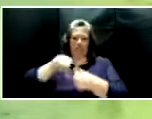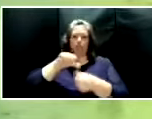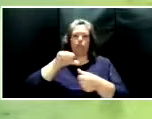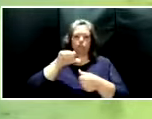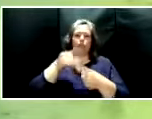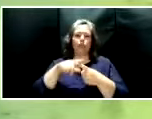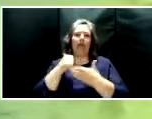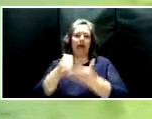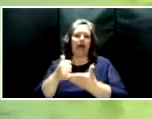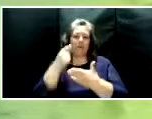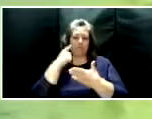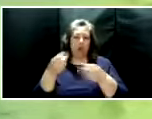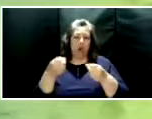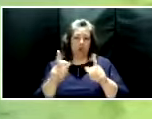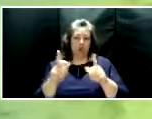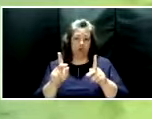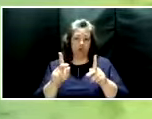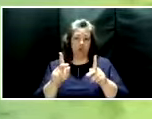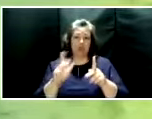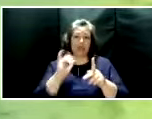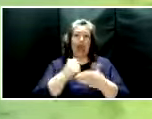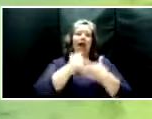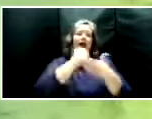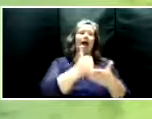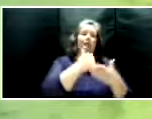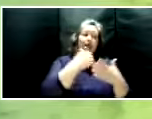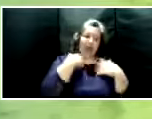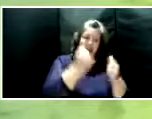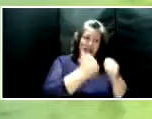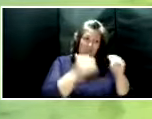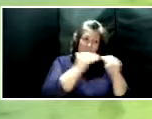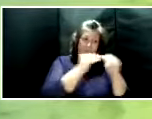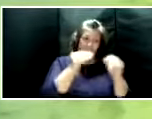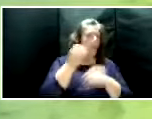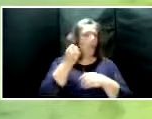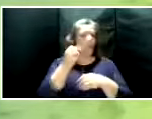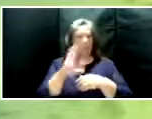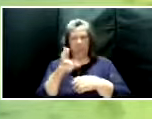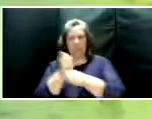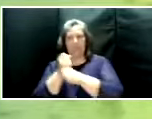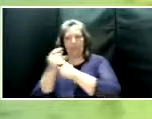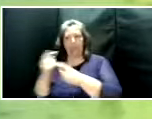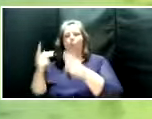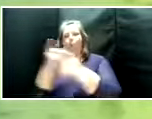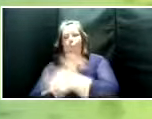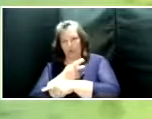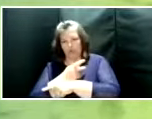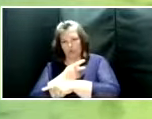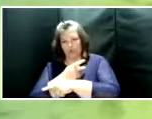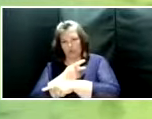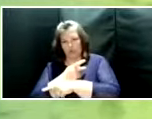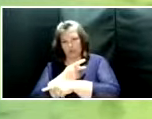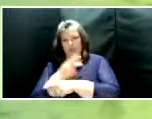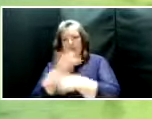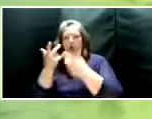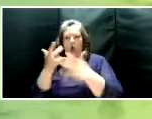shape opportunities that either advance health equity or they worsen the health inequities that we